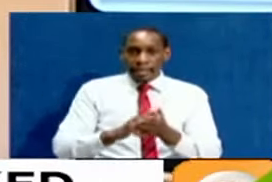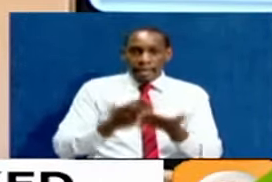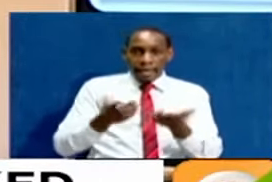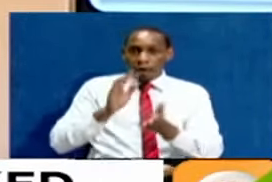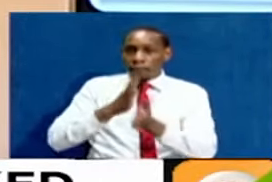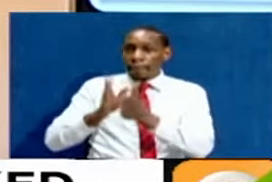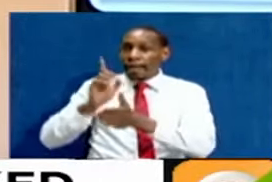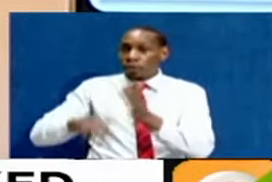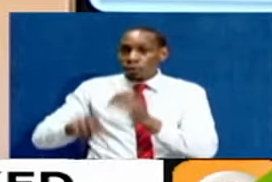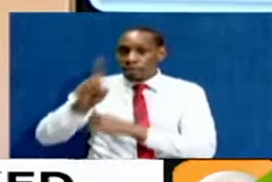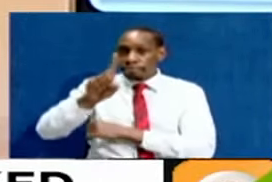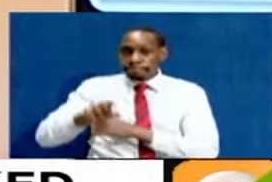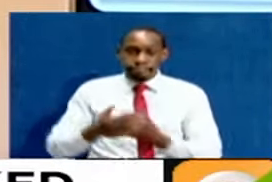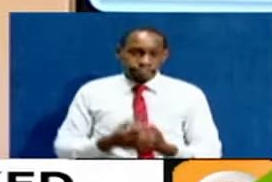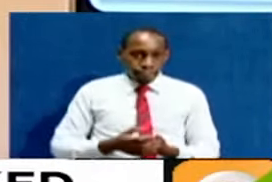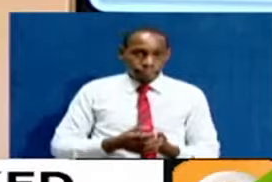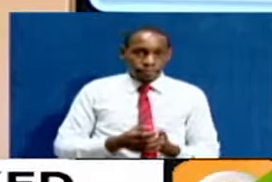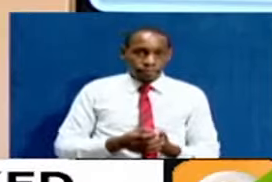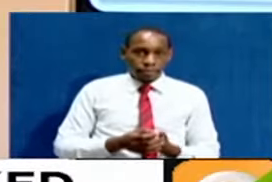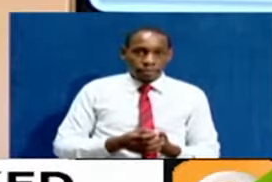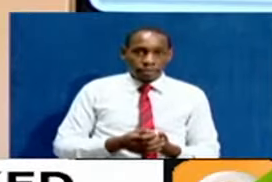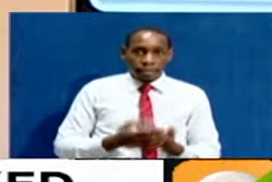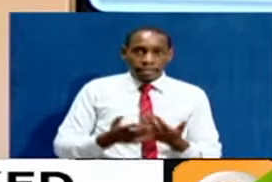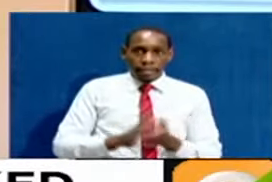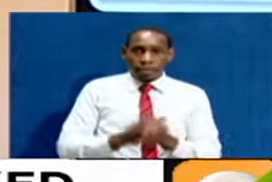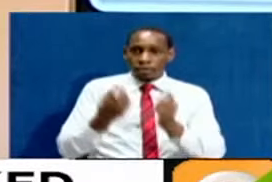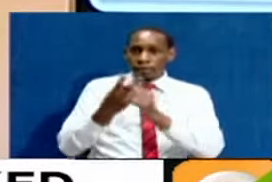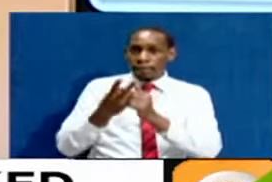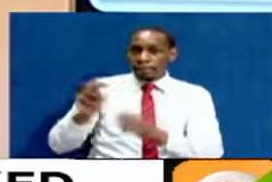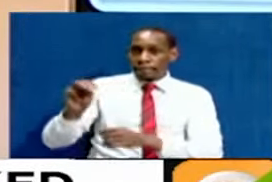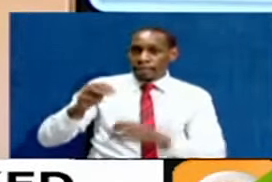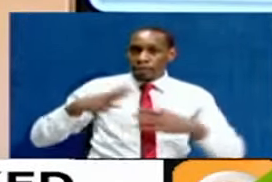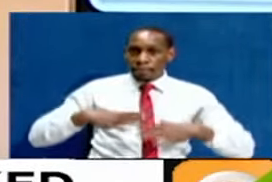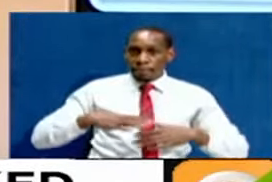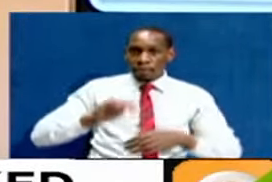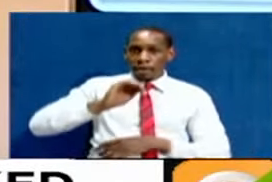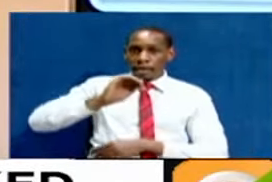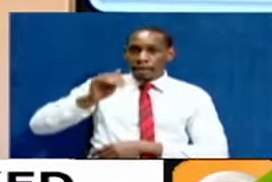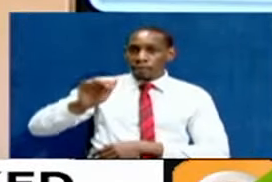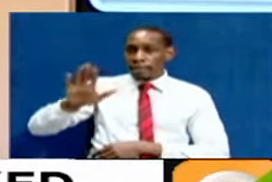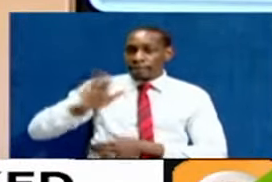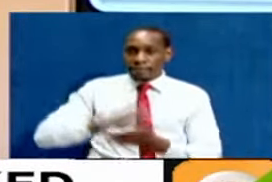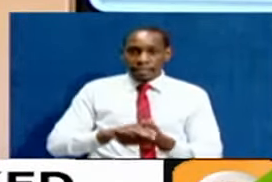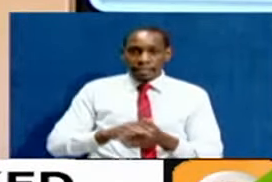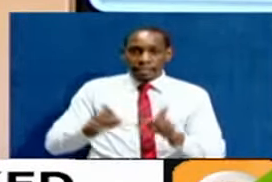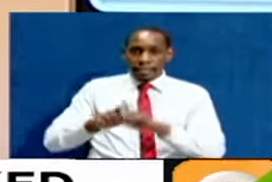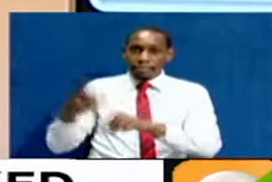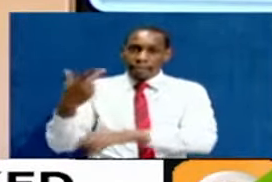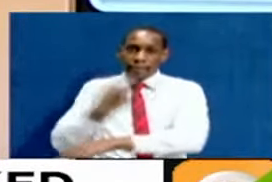plan this time around? With all of these 12 million people in these 5 counties, are we